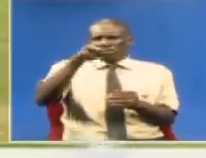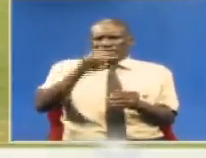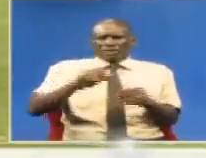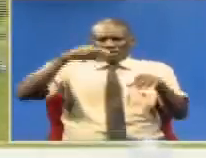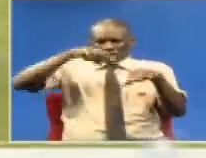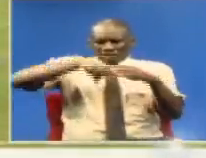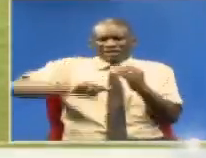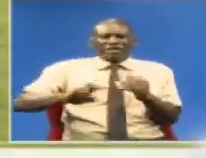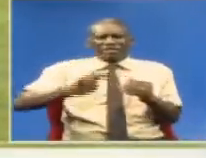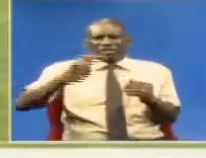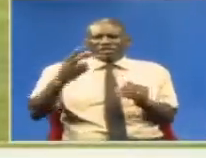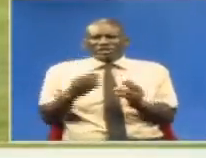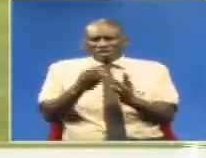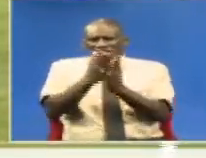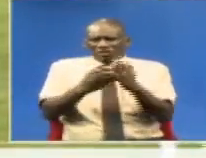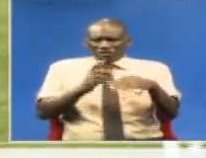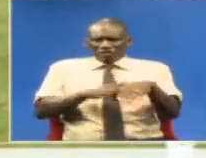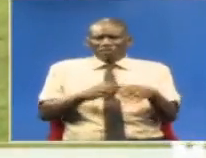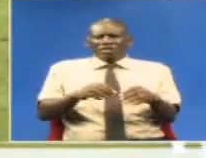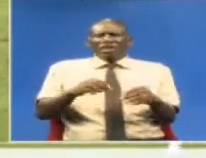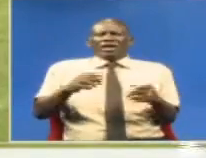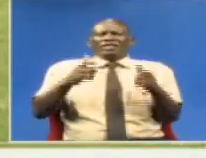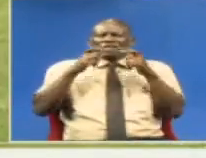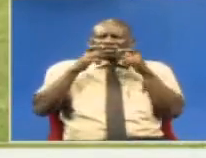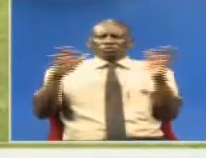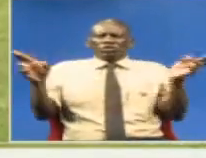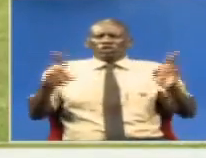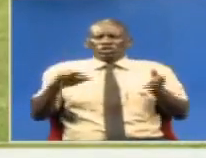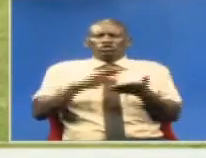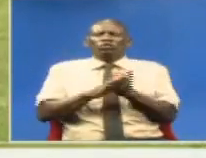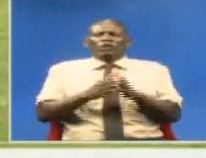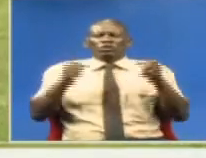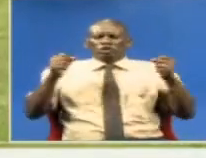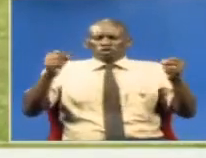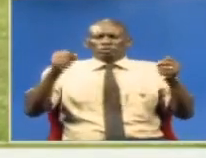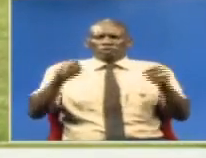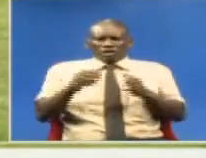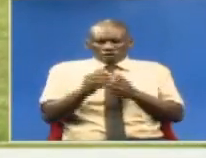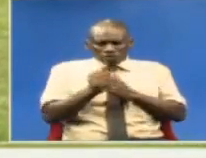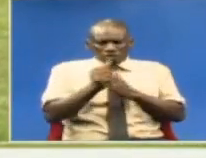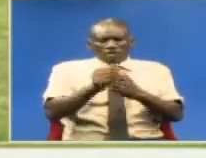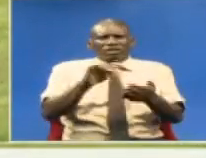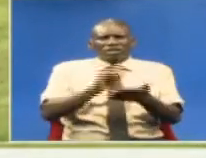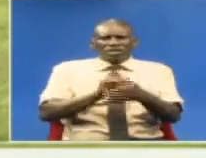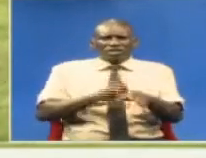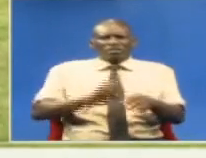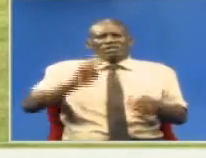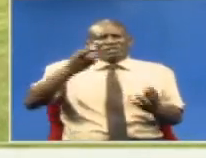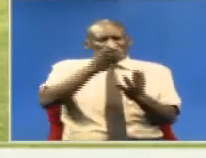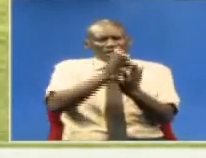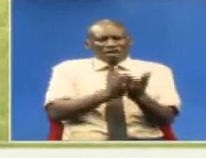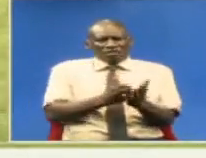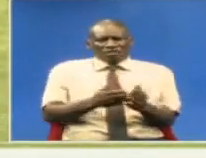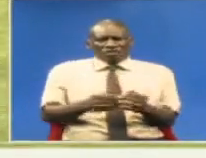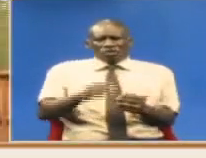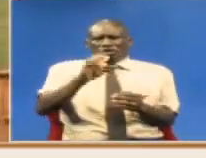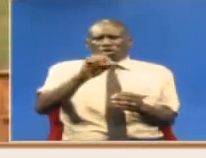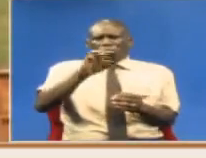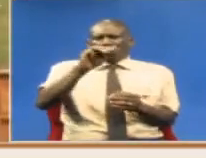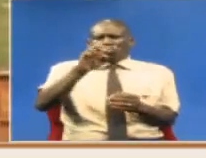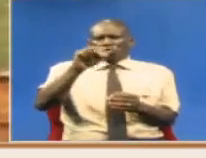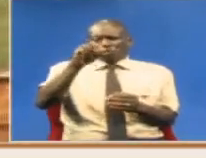of halftime, with the Brewers looking set to be crowned champions as they led the table at that point. In the second half, Stuart Omonde scored